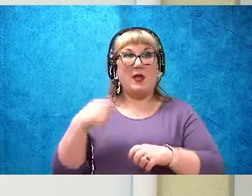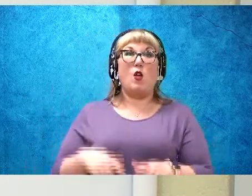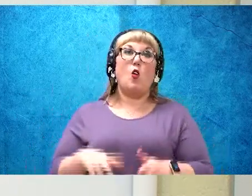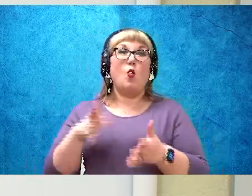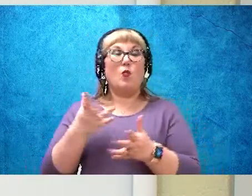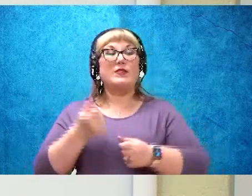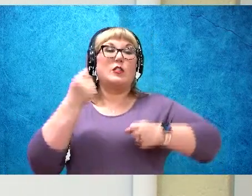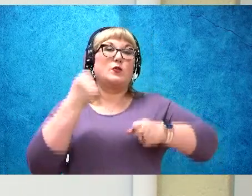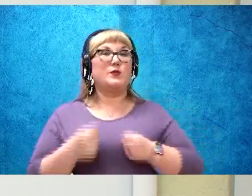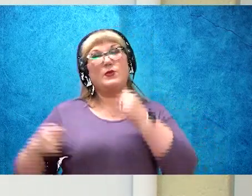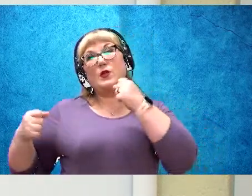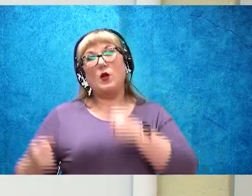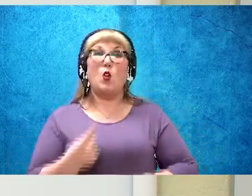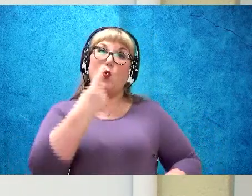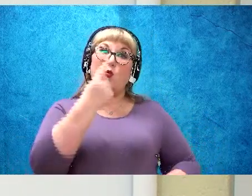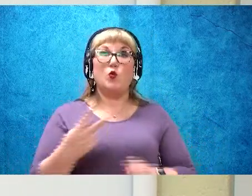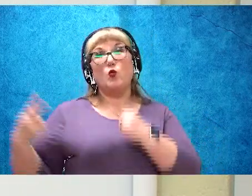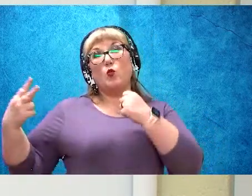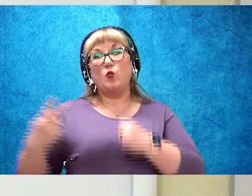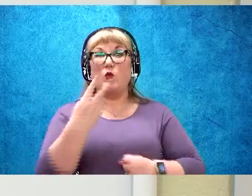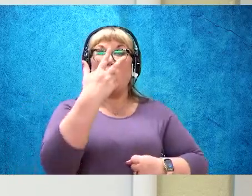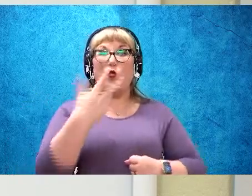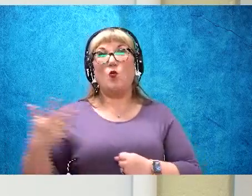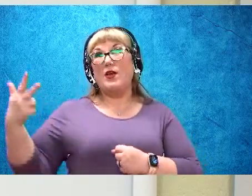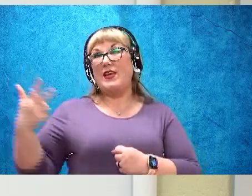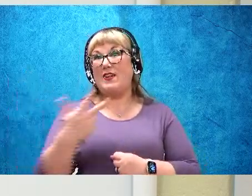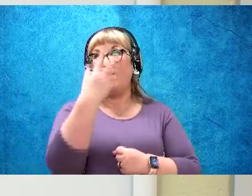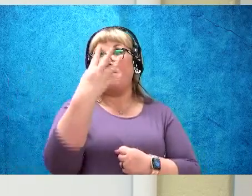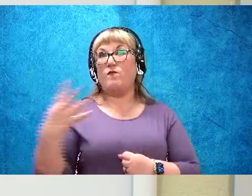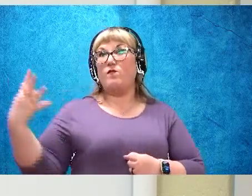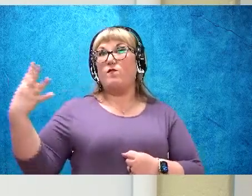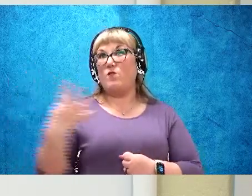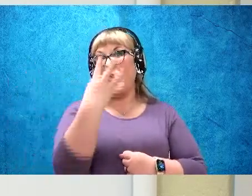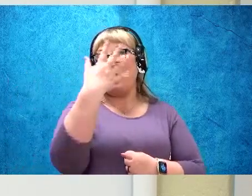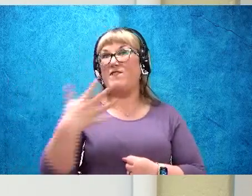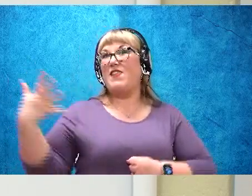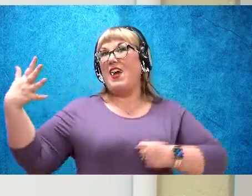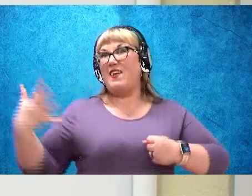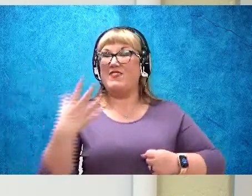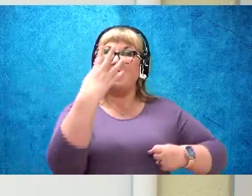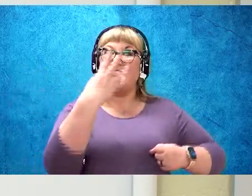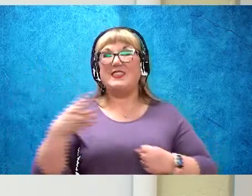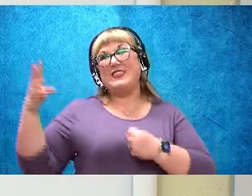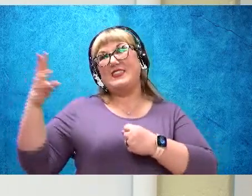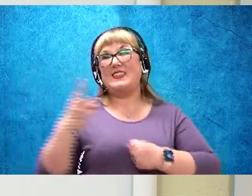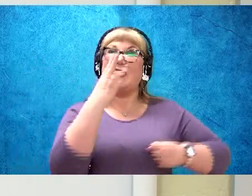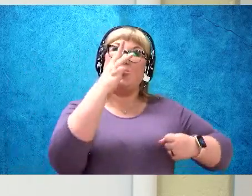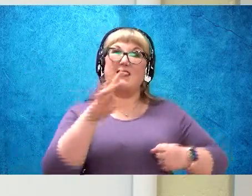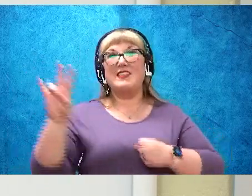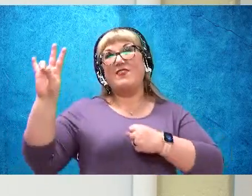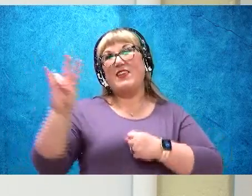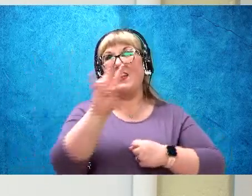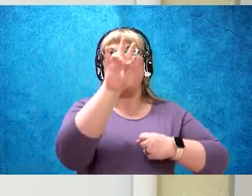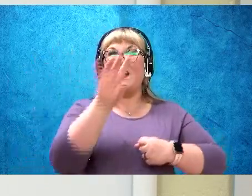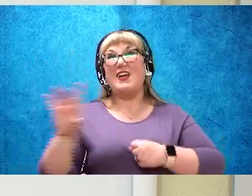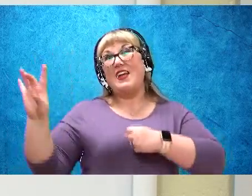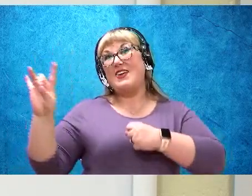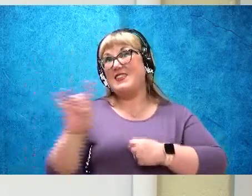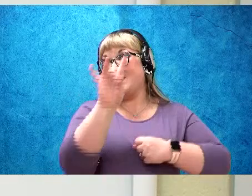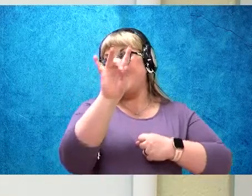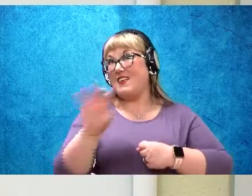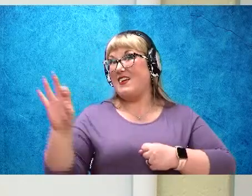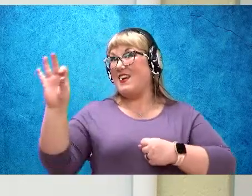move. 1, 2, 3, 4, 5, 6, 7,